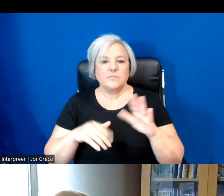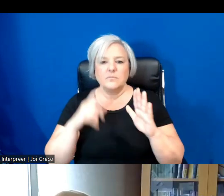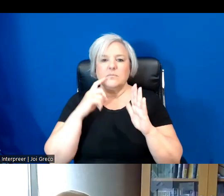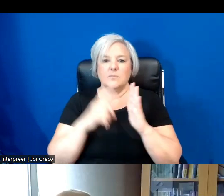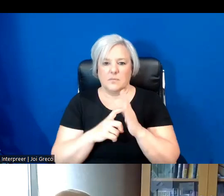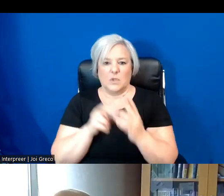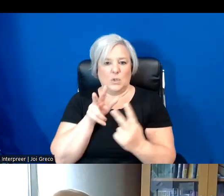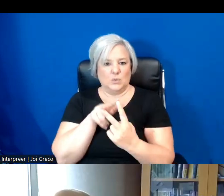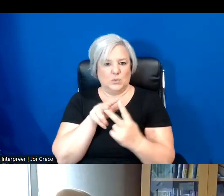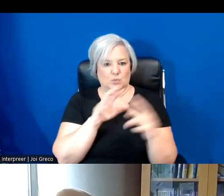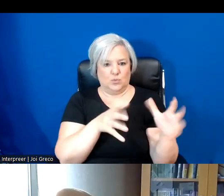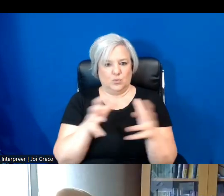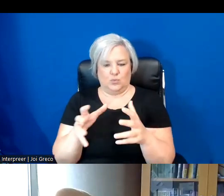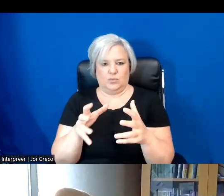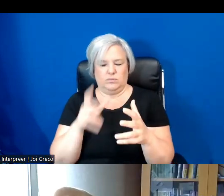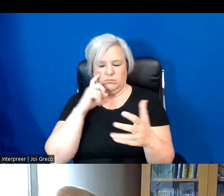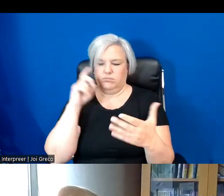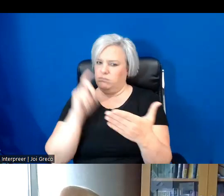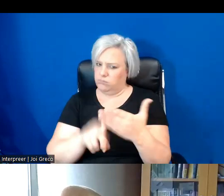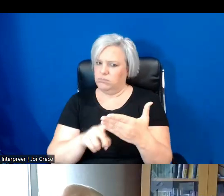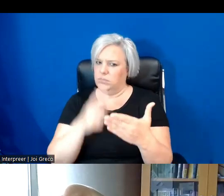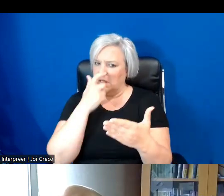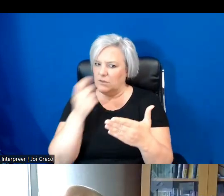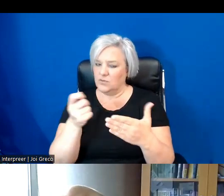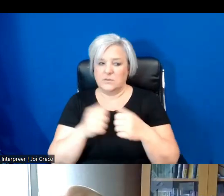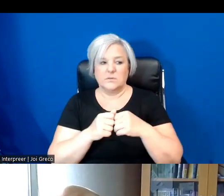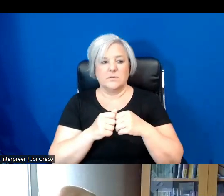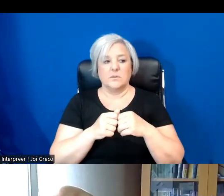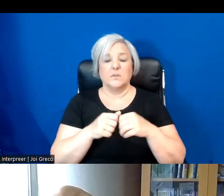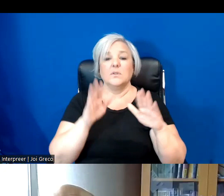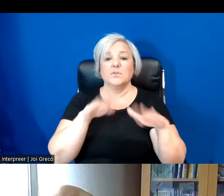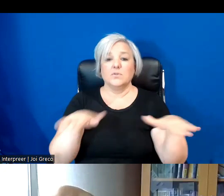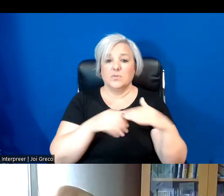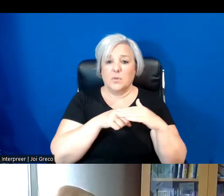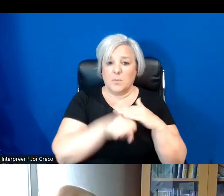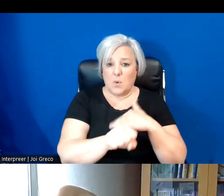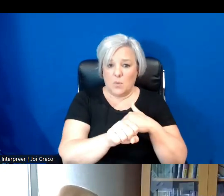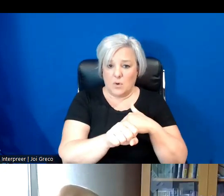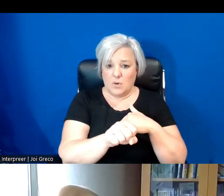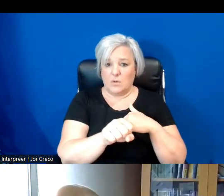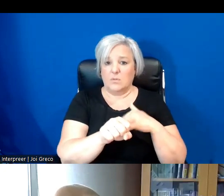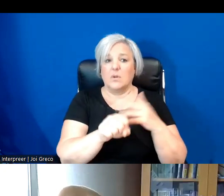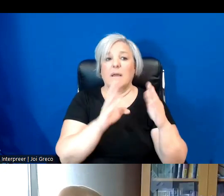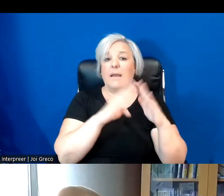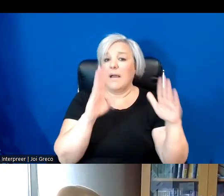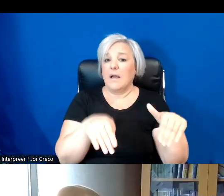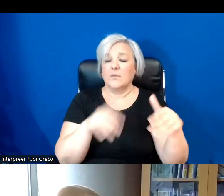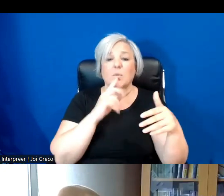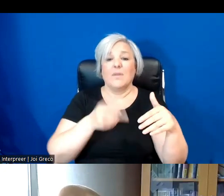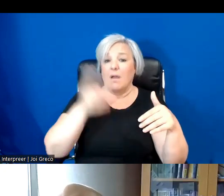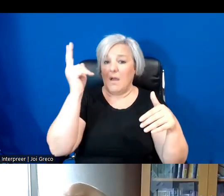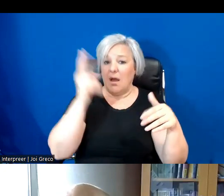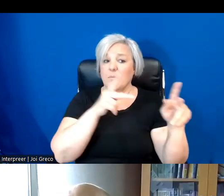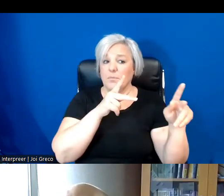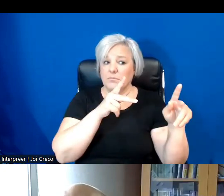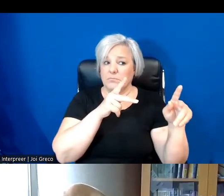2 distinct groups in that pre-birth period. There were kids that were born into households that had a high proportion of